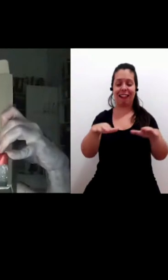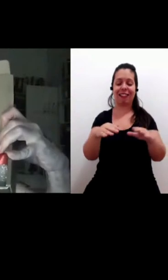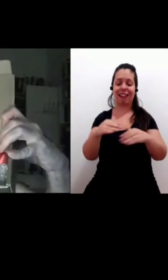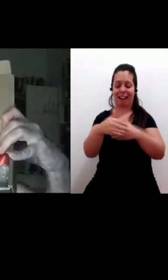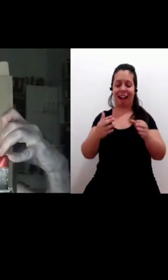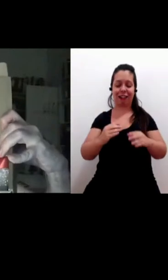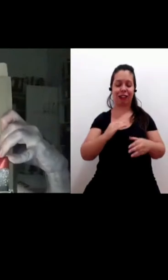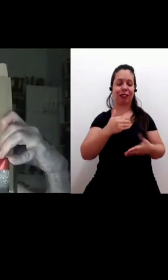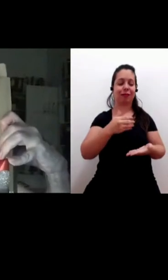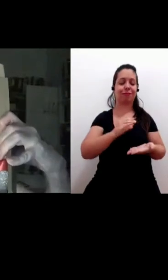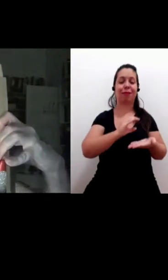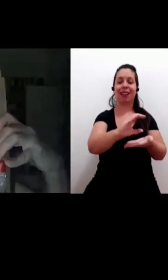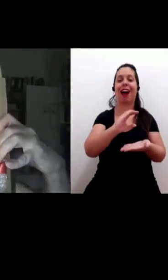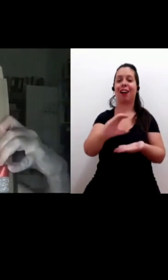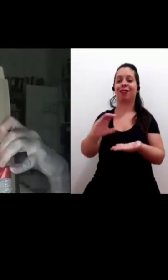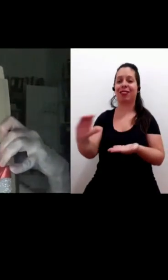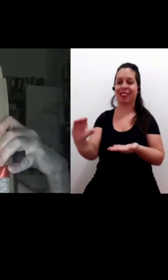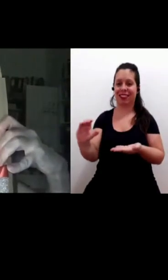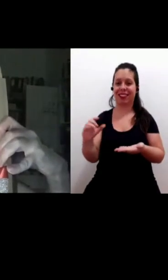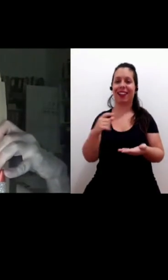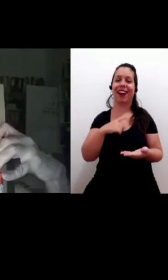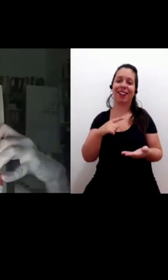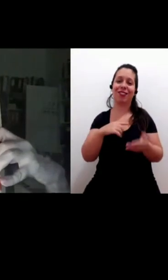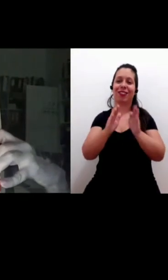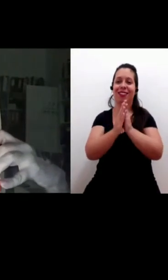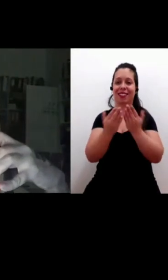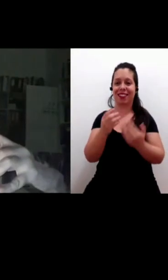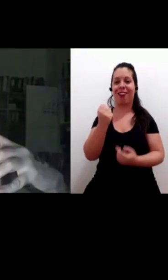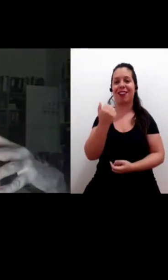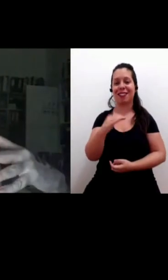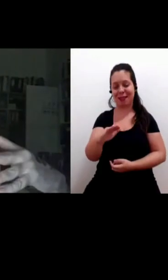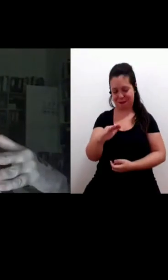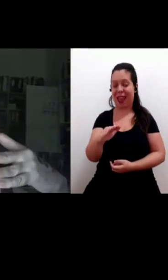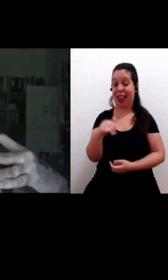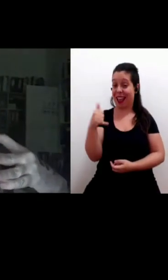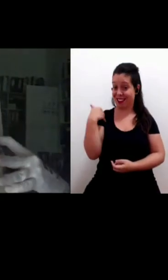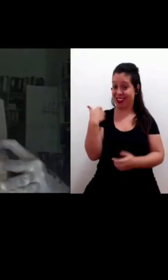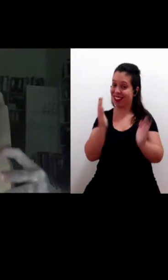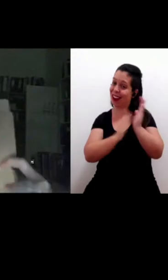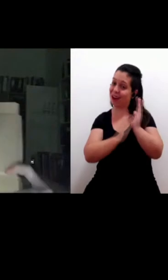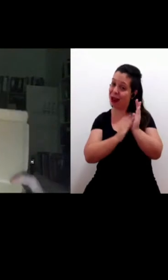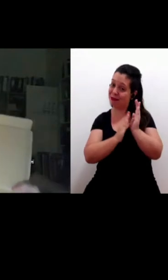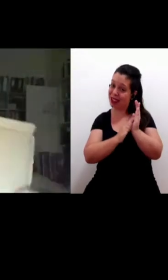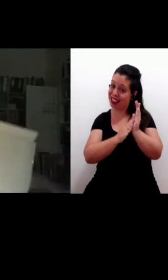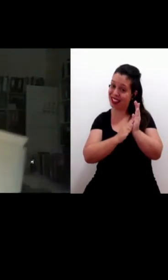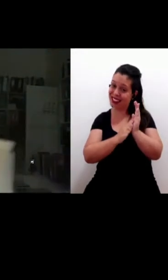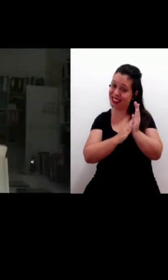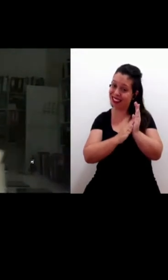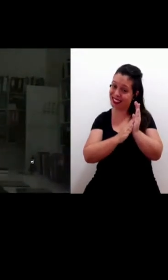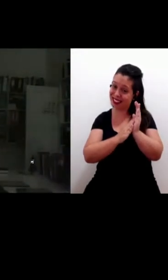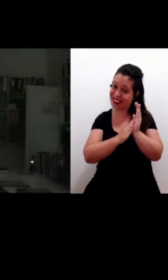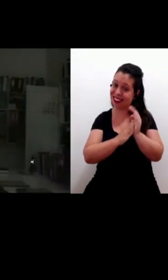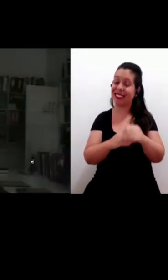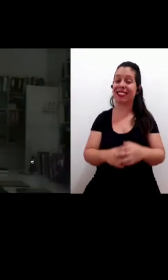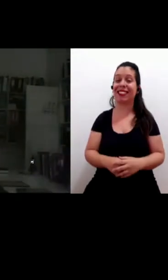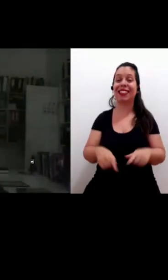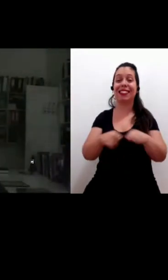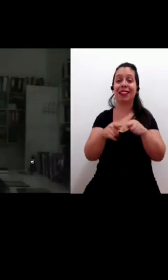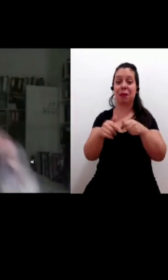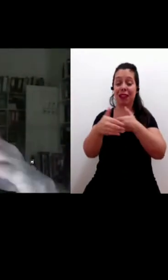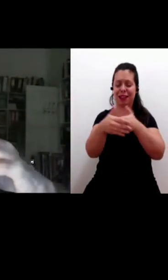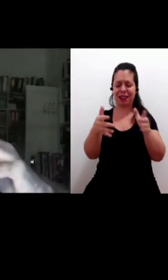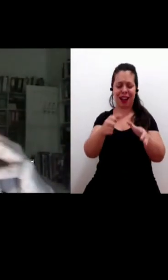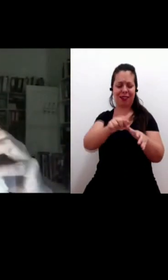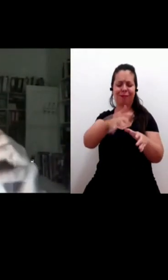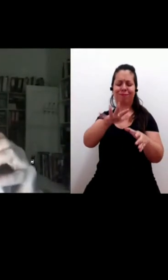inside you got a birthday, 8.5 birthday card, but also you got that sparkly